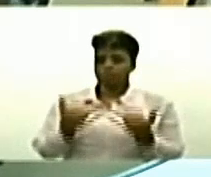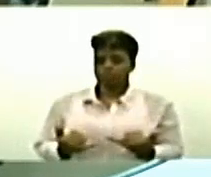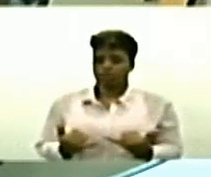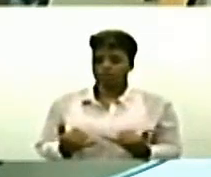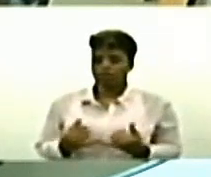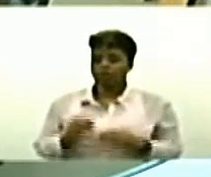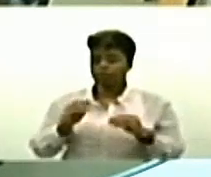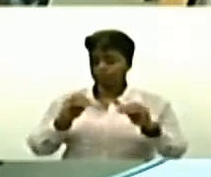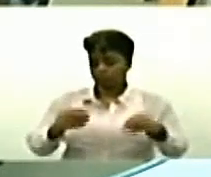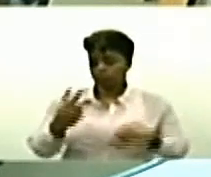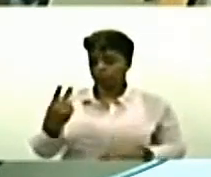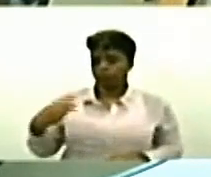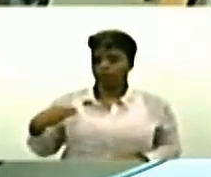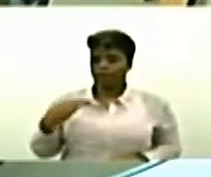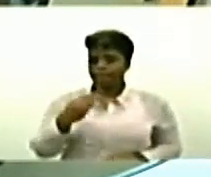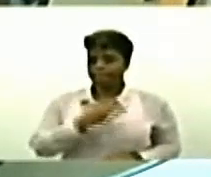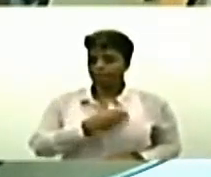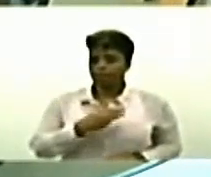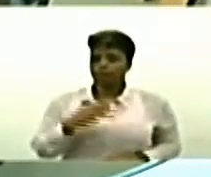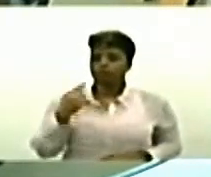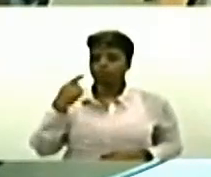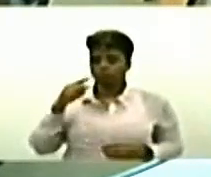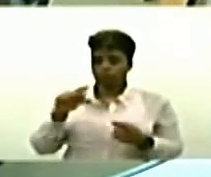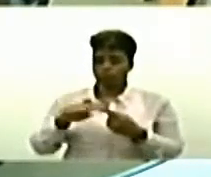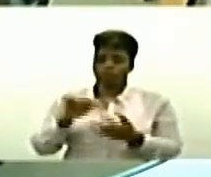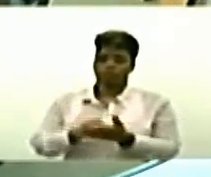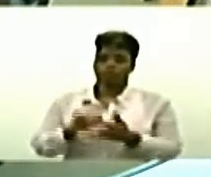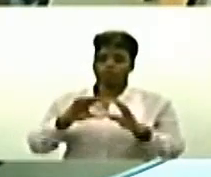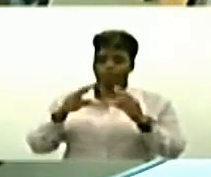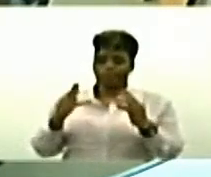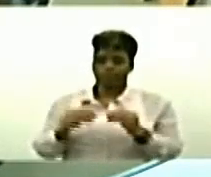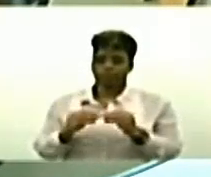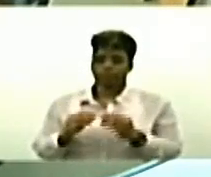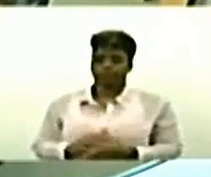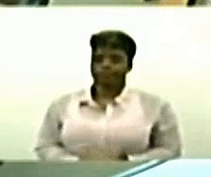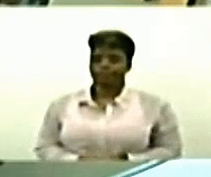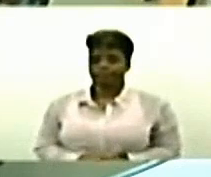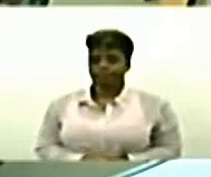two members to the said committee.